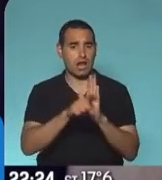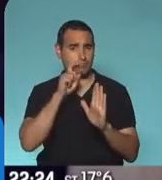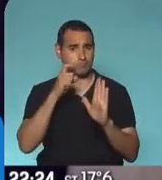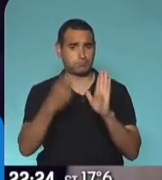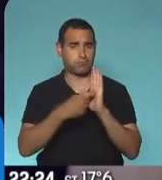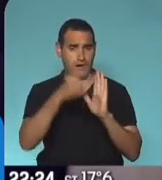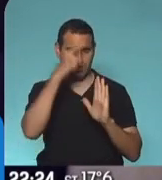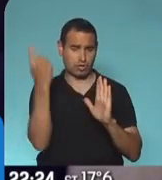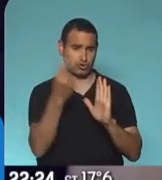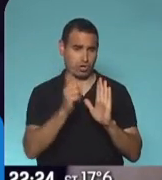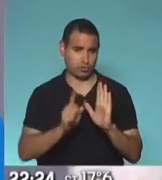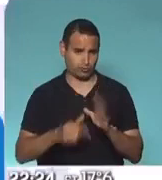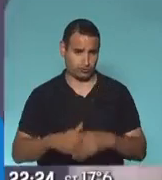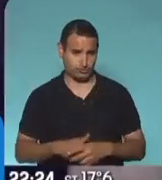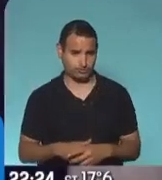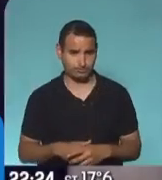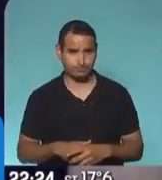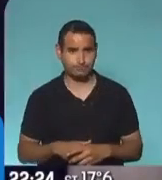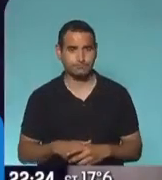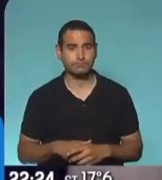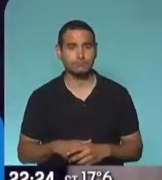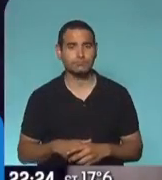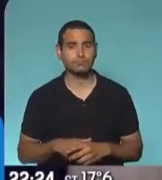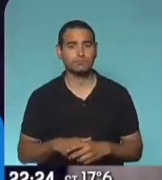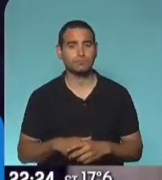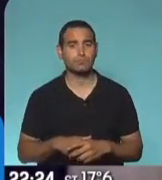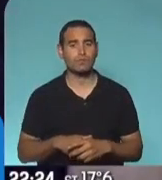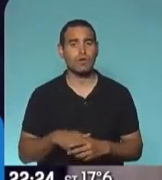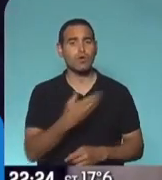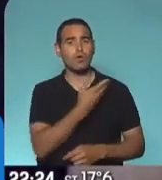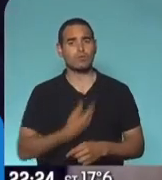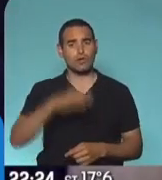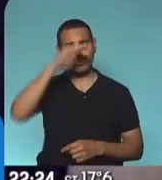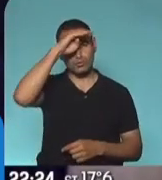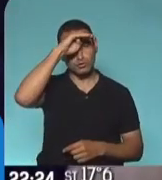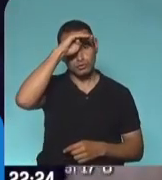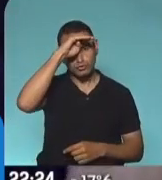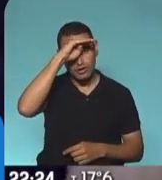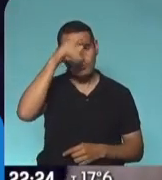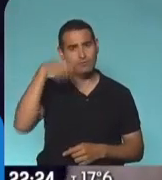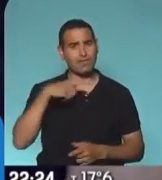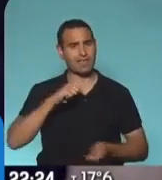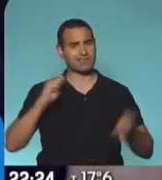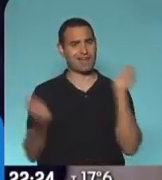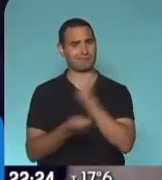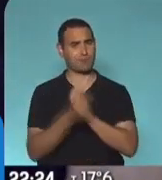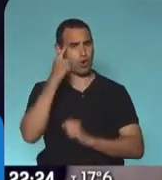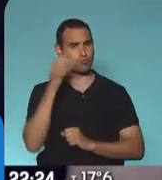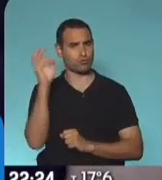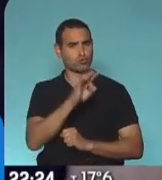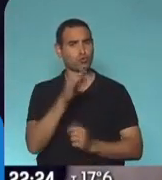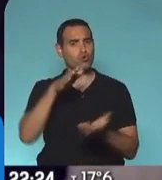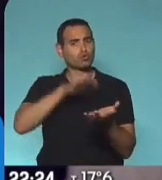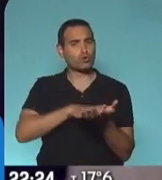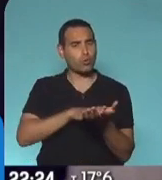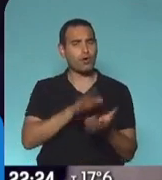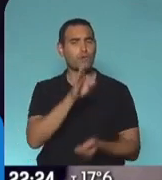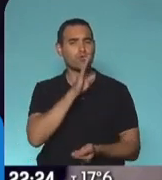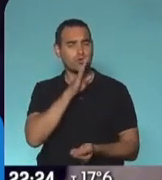with international law. The Trump administration is reversing the Obama administration's approach towards Israeli